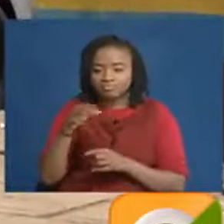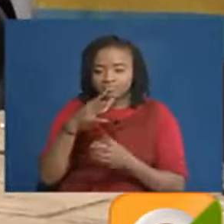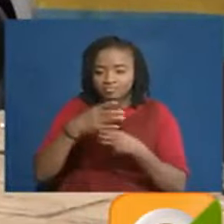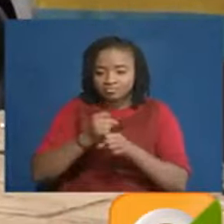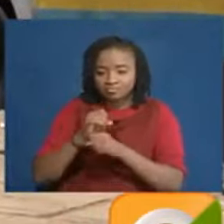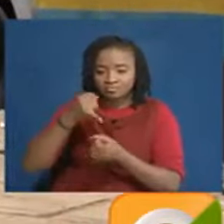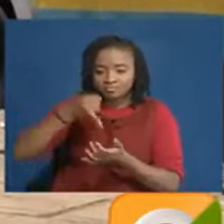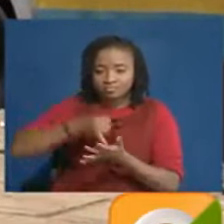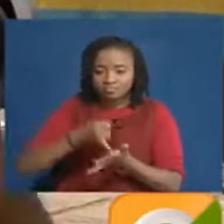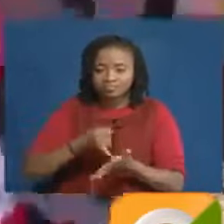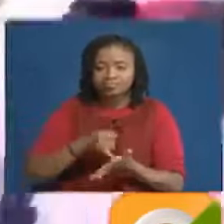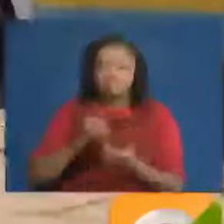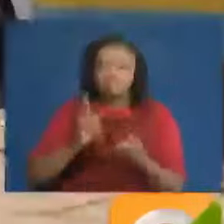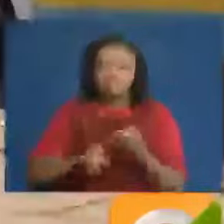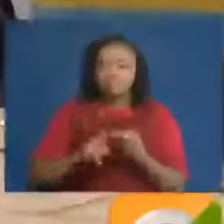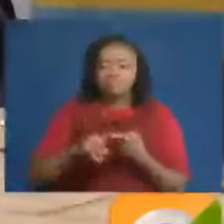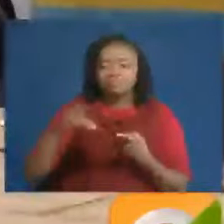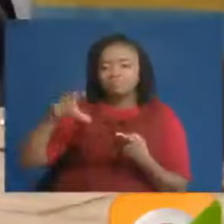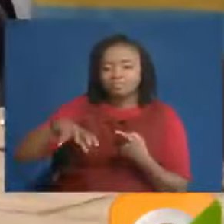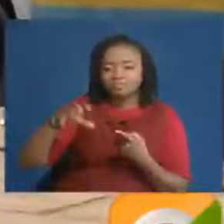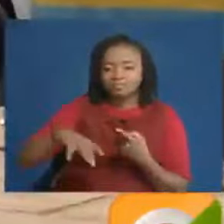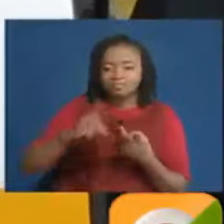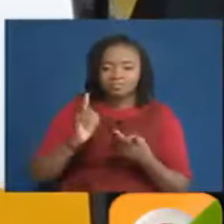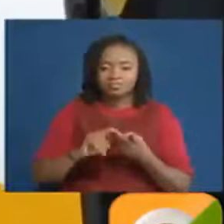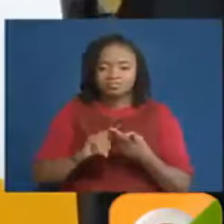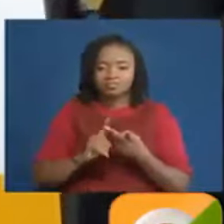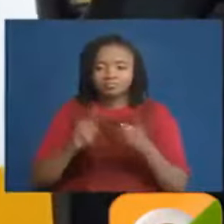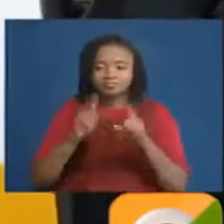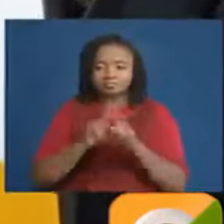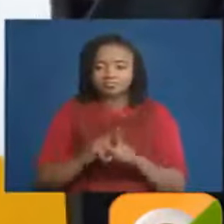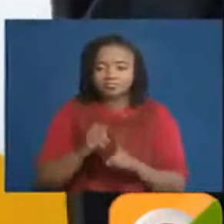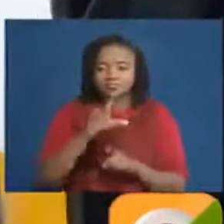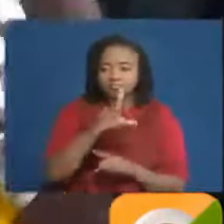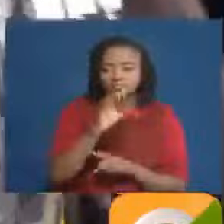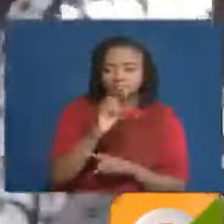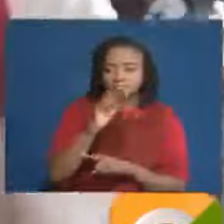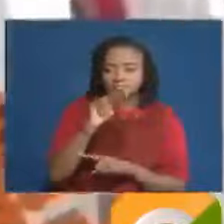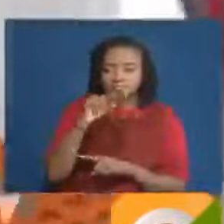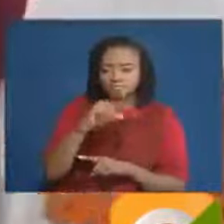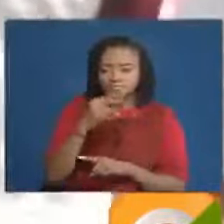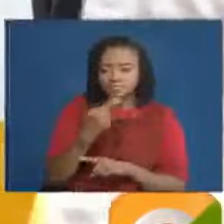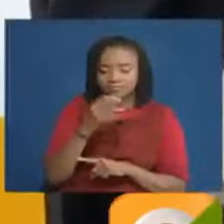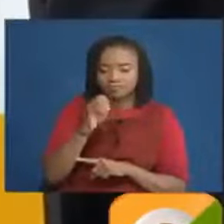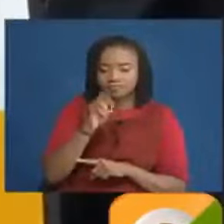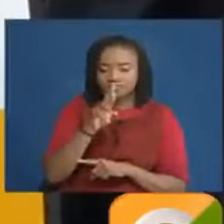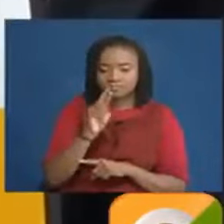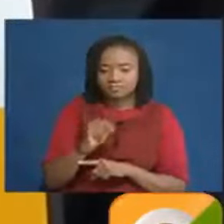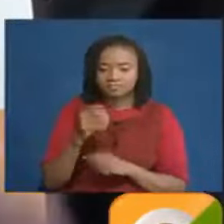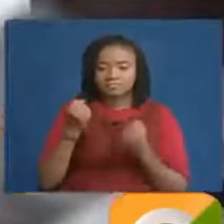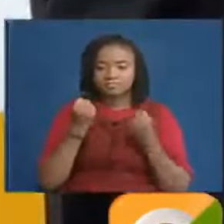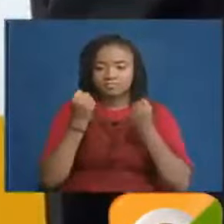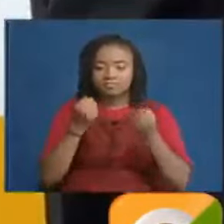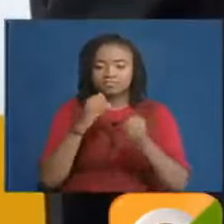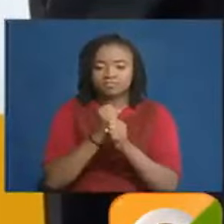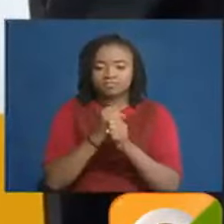suspended include town service matatus, as well as long-haul vehicles that operate across various